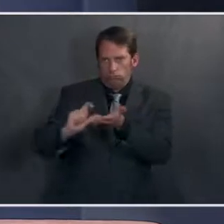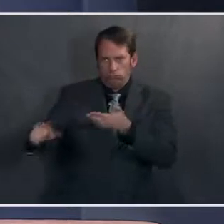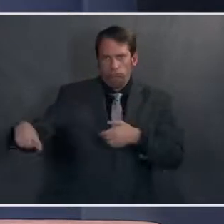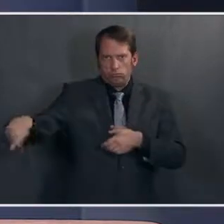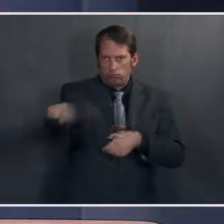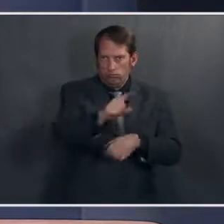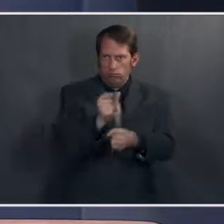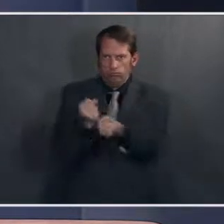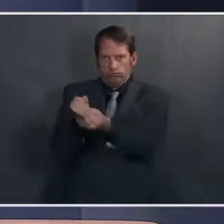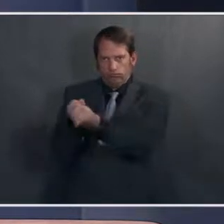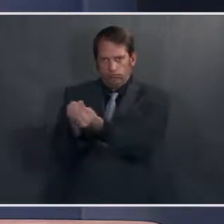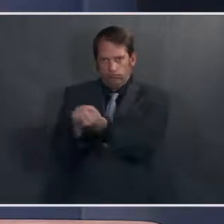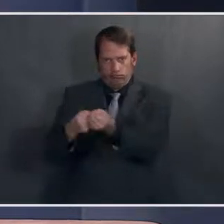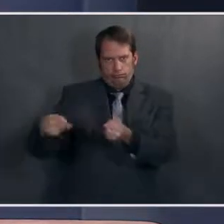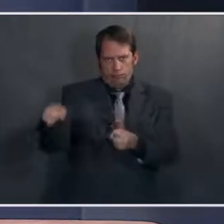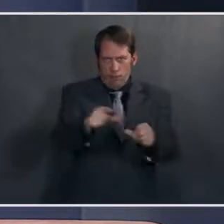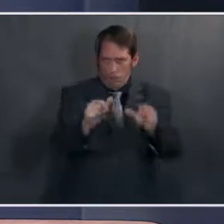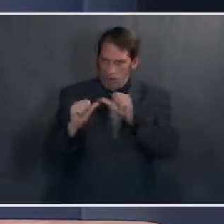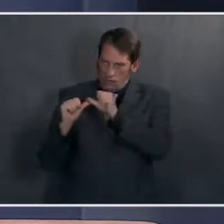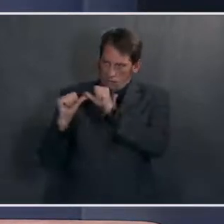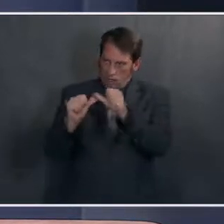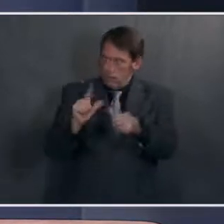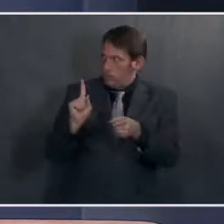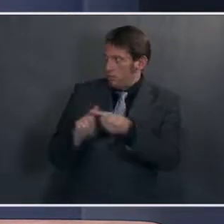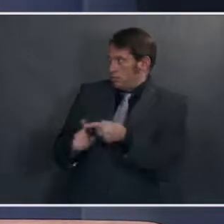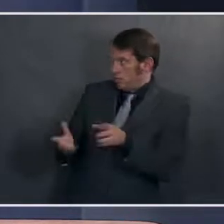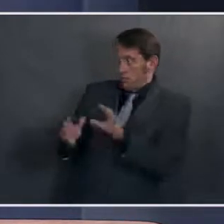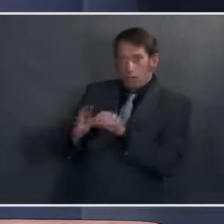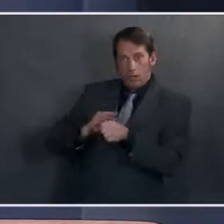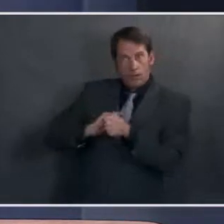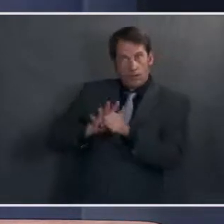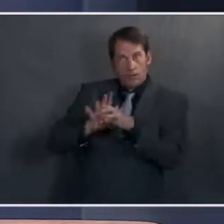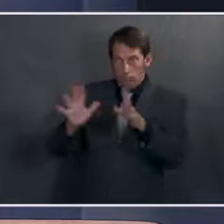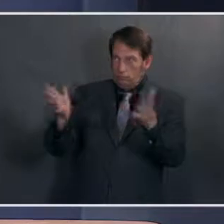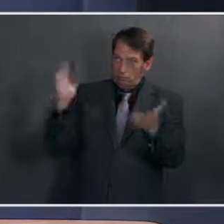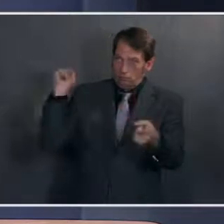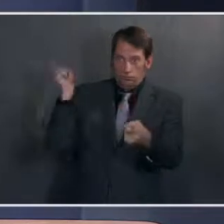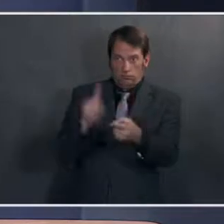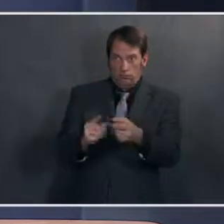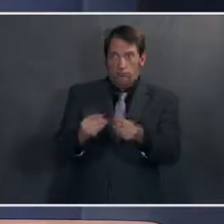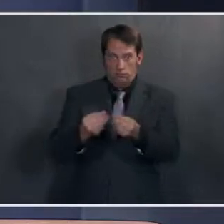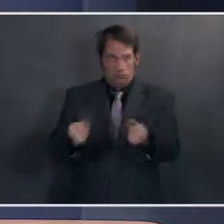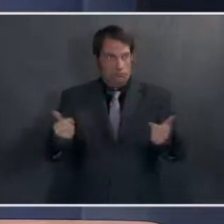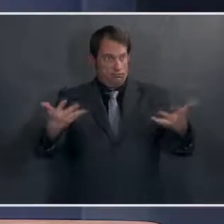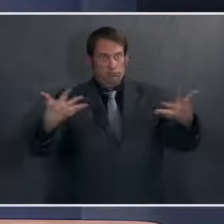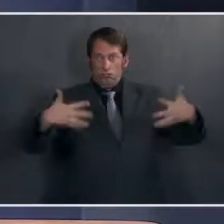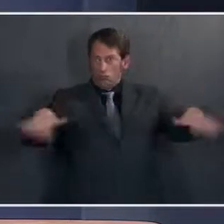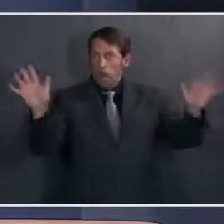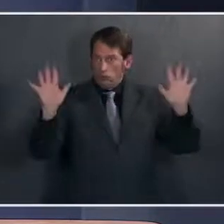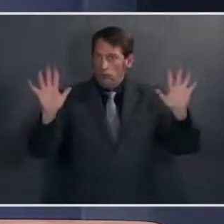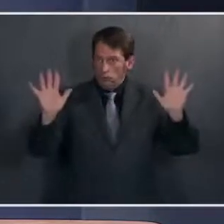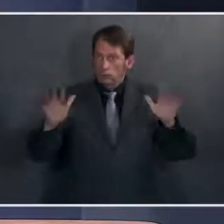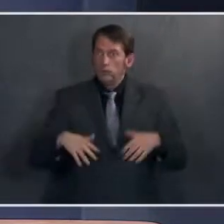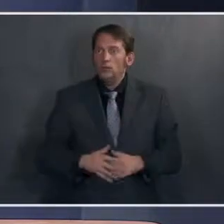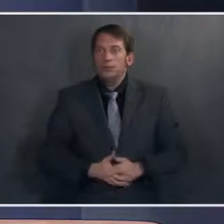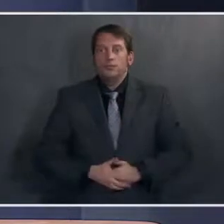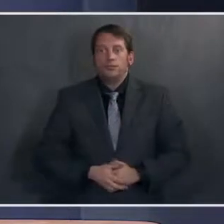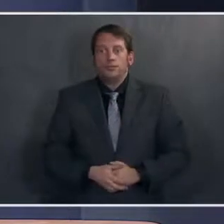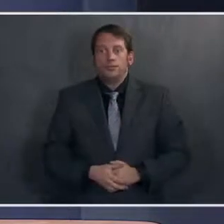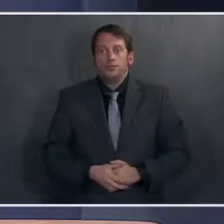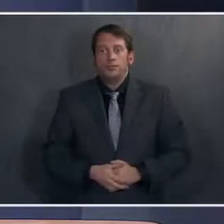unemployed Americans less money and therefore less certainty. The president's plan would keep hundreds of thousands of teachers, cops,